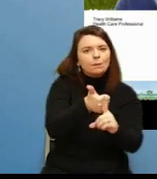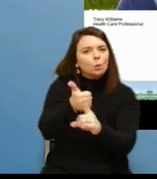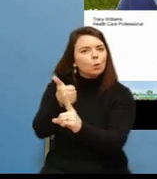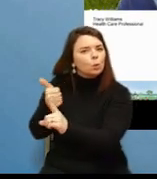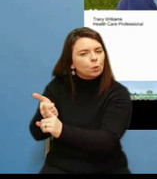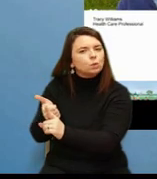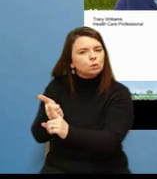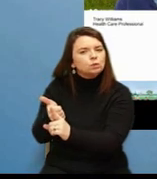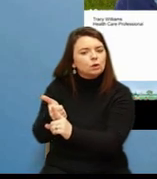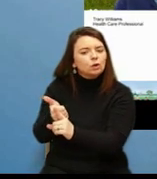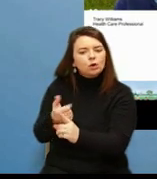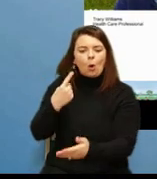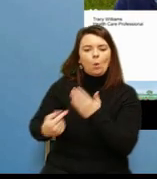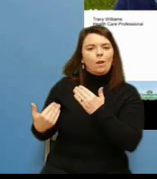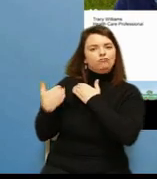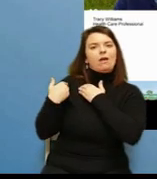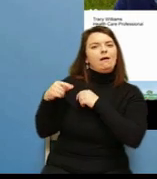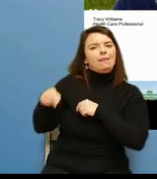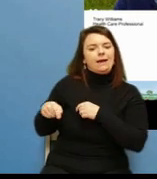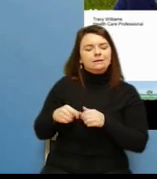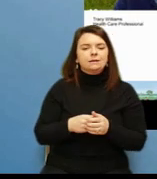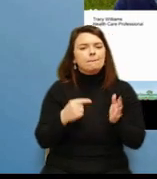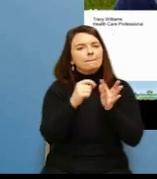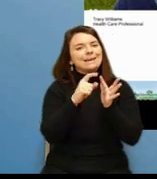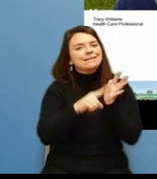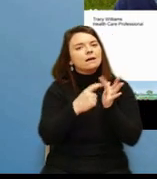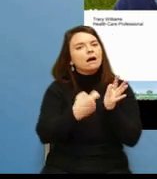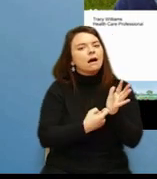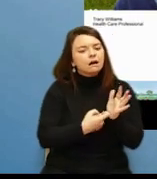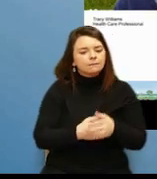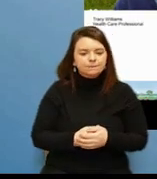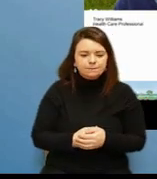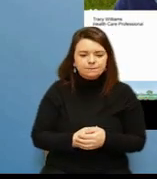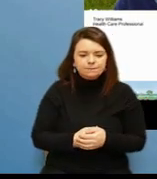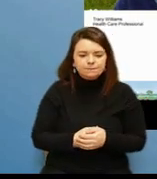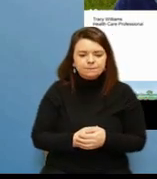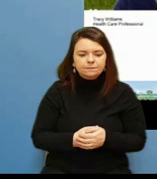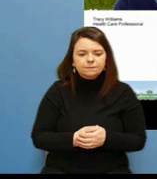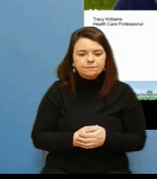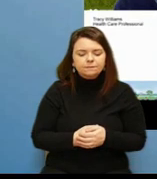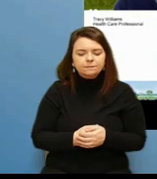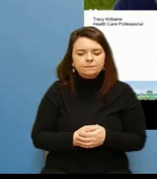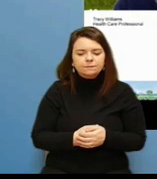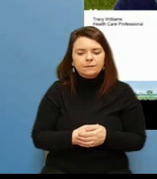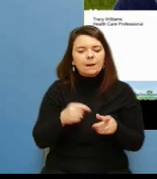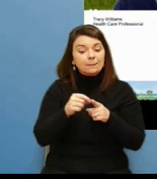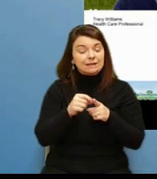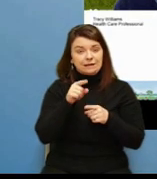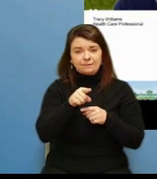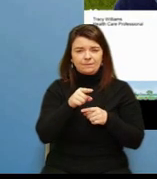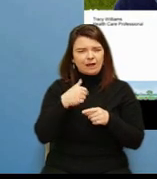on practices which may need support. So we're not purely reliant on this aspect.